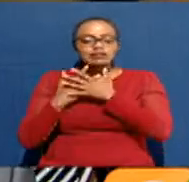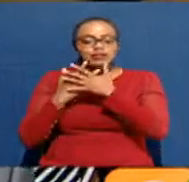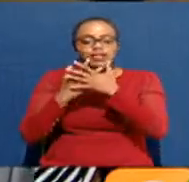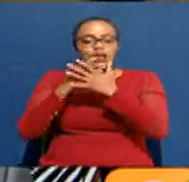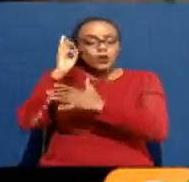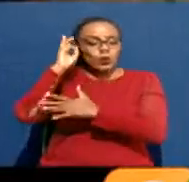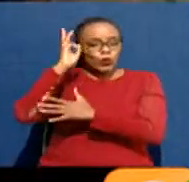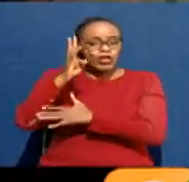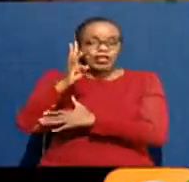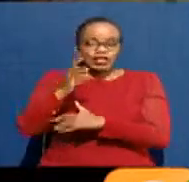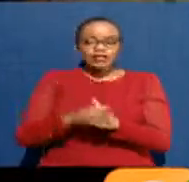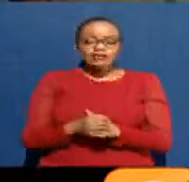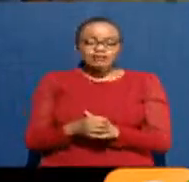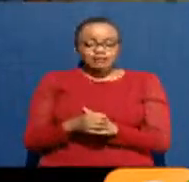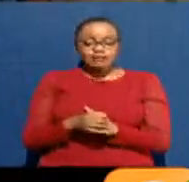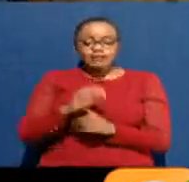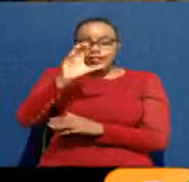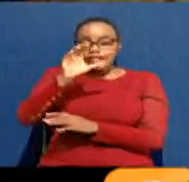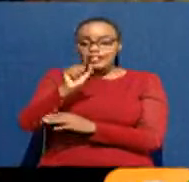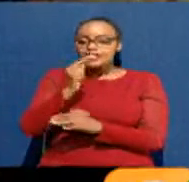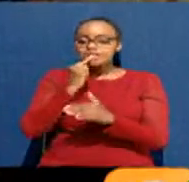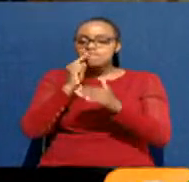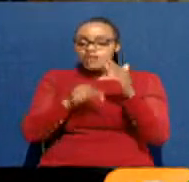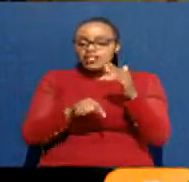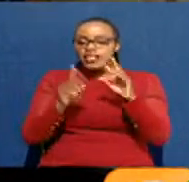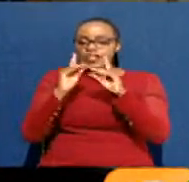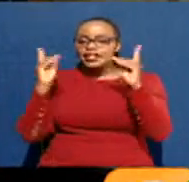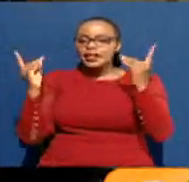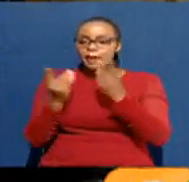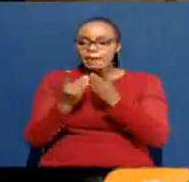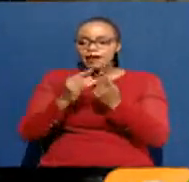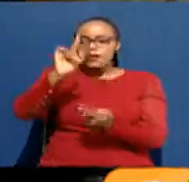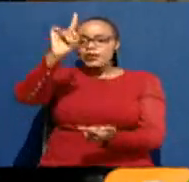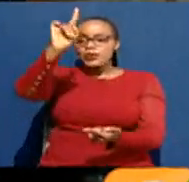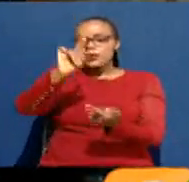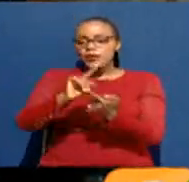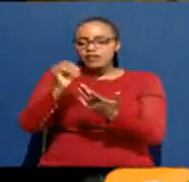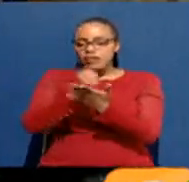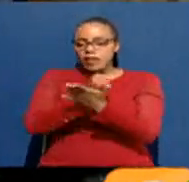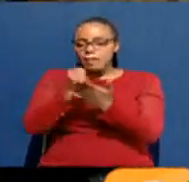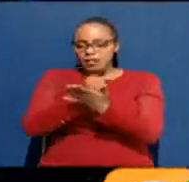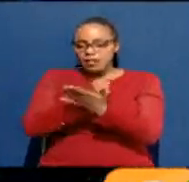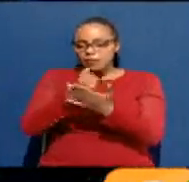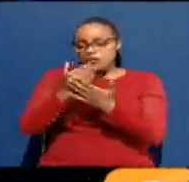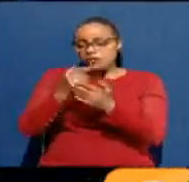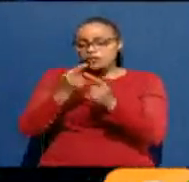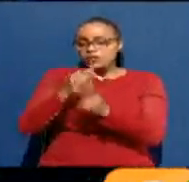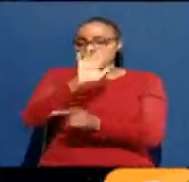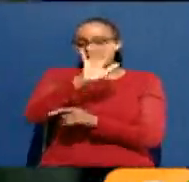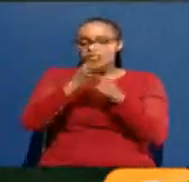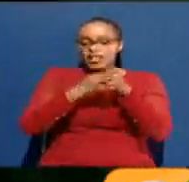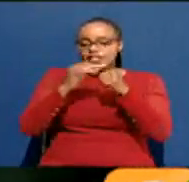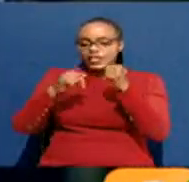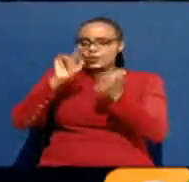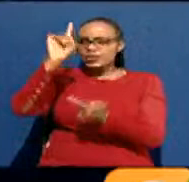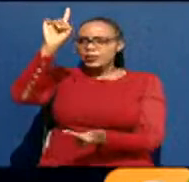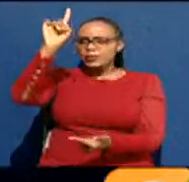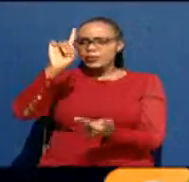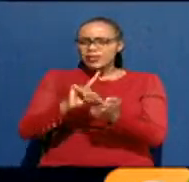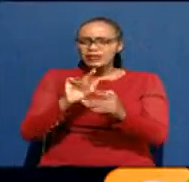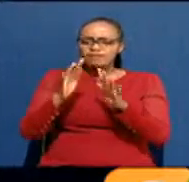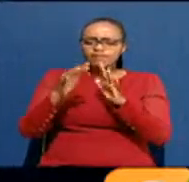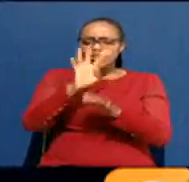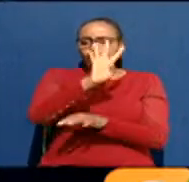and prosecute them. The CS further adding that the department reduced the passport backlog from 58,000 to